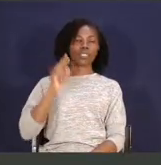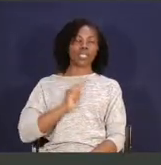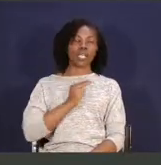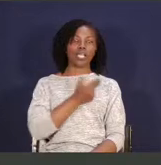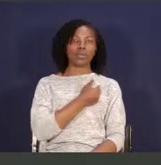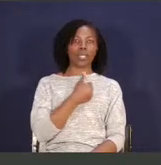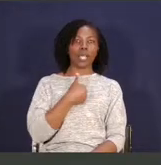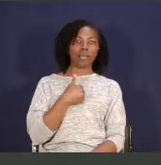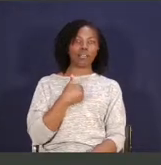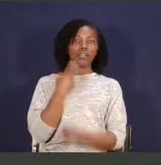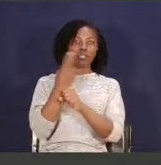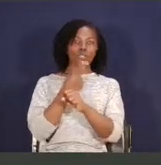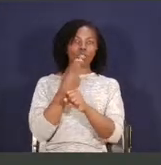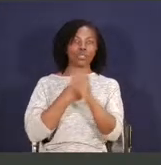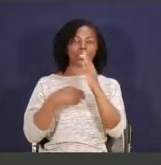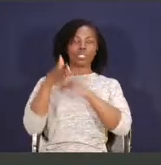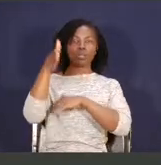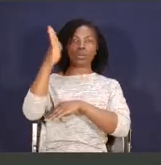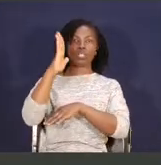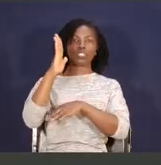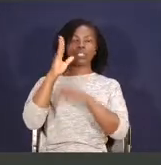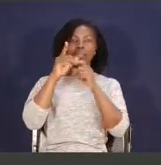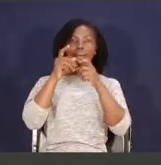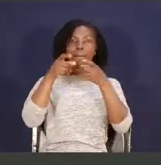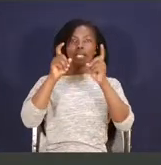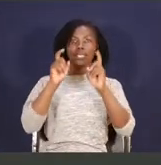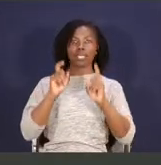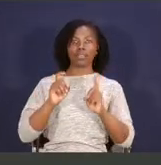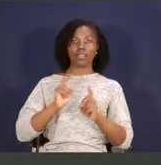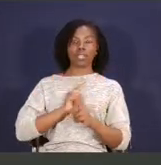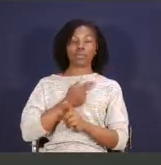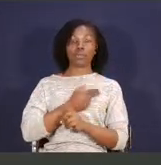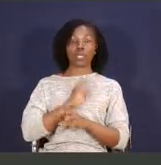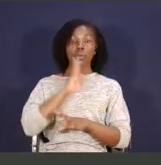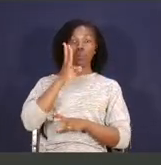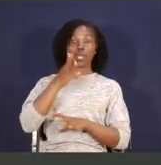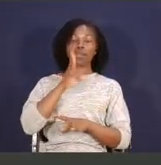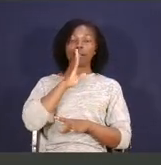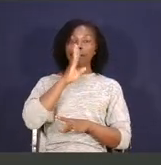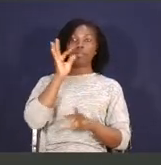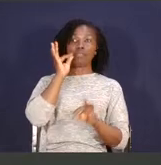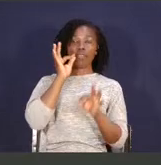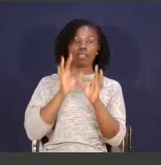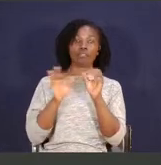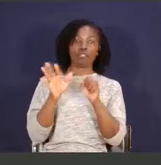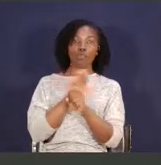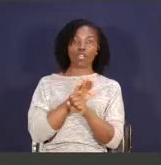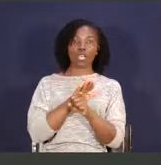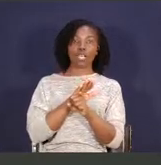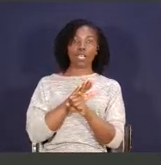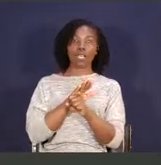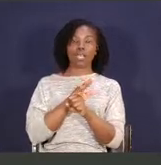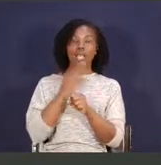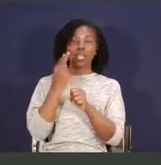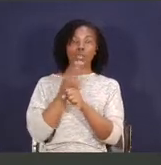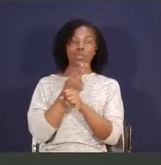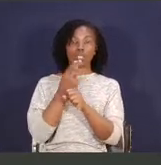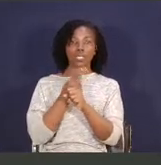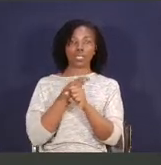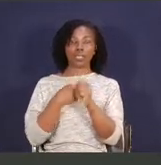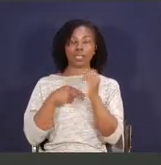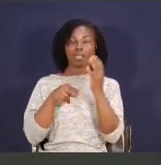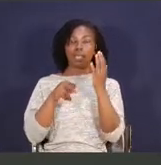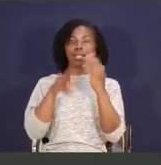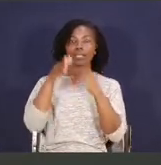of God's abundance. And it's our prayer that we will be faithful stewards as we access God's abundance to